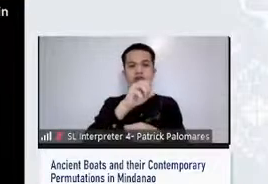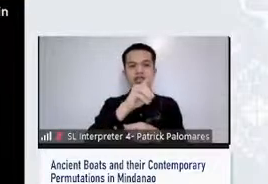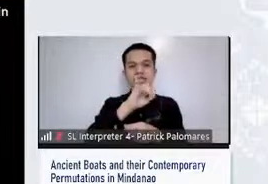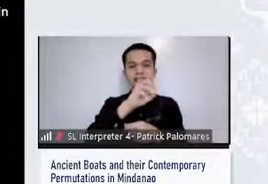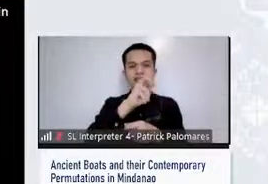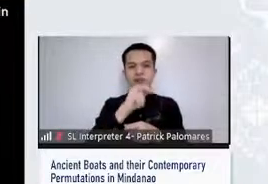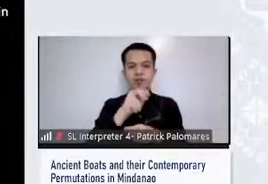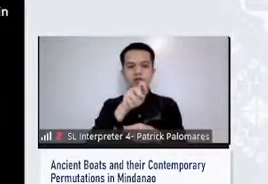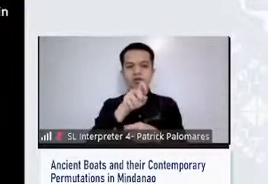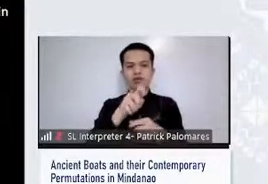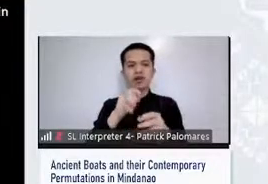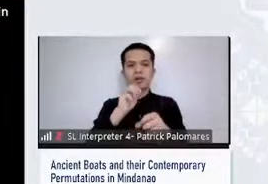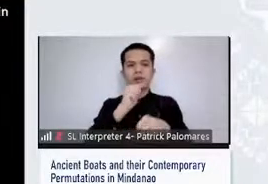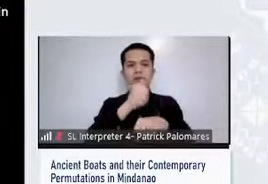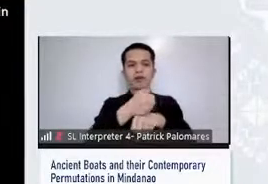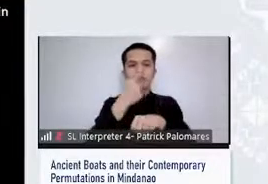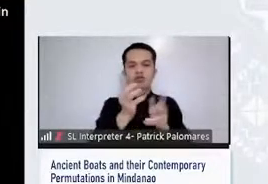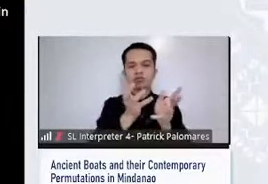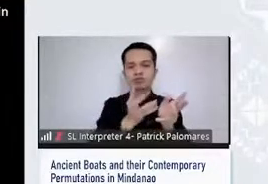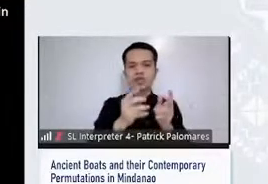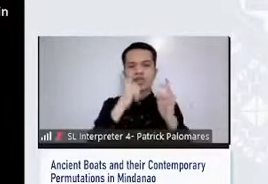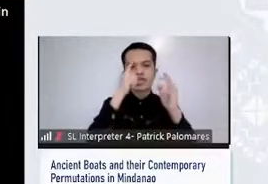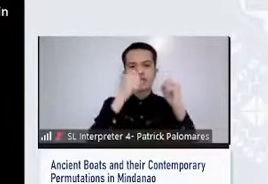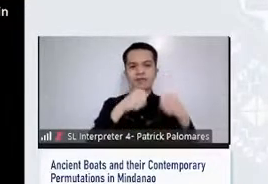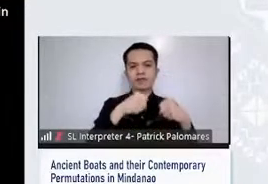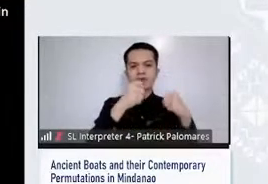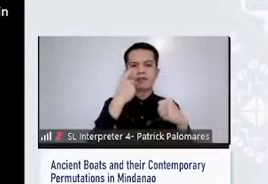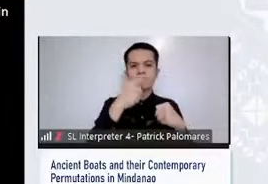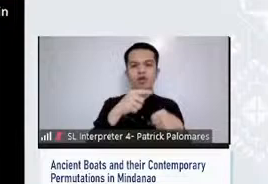an agreement with the Sultan of Oslo.